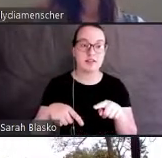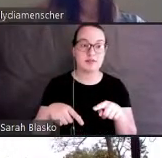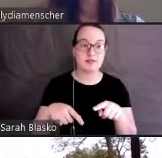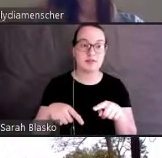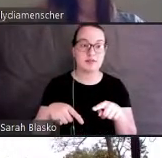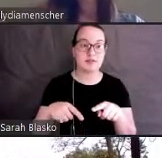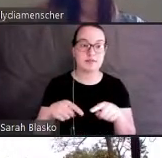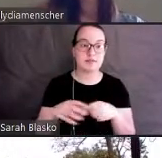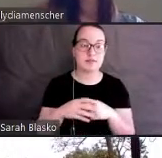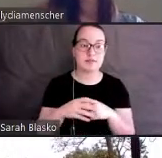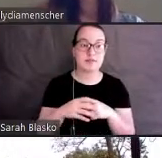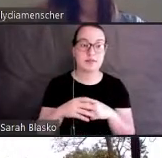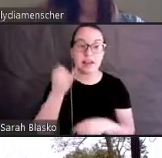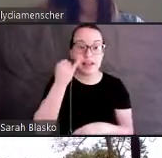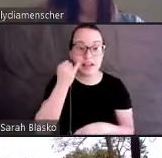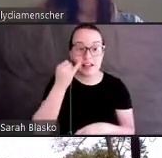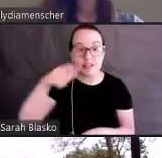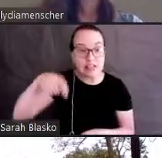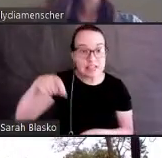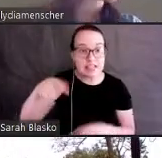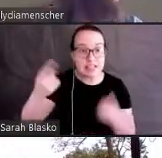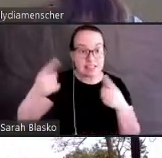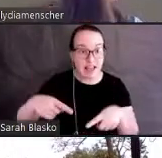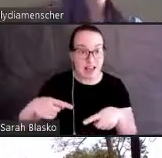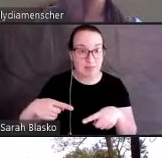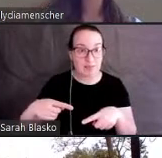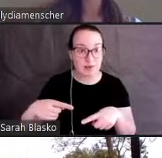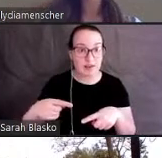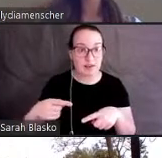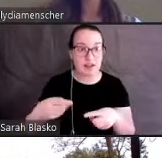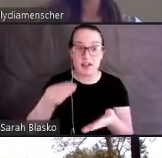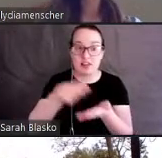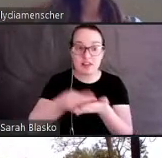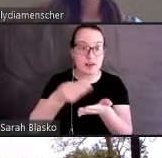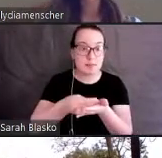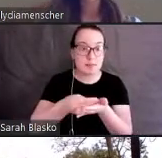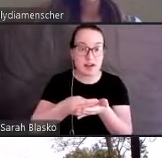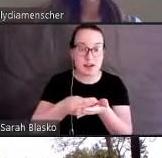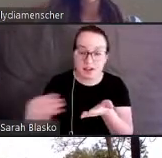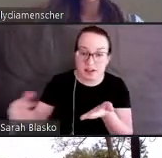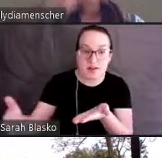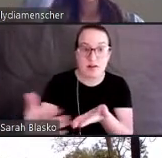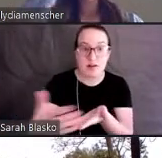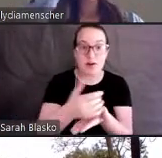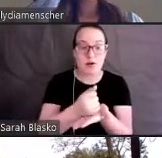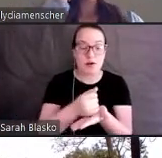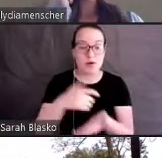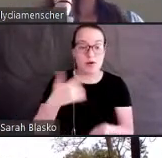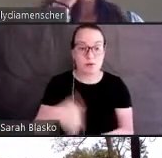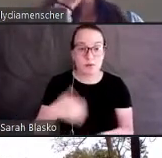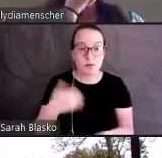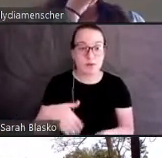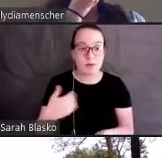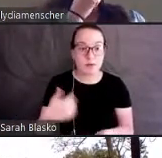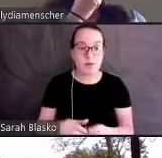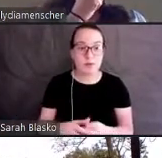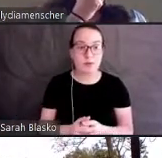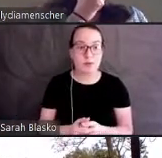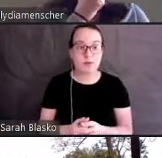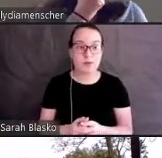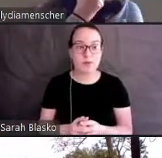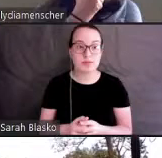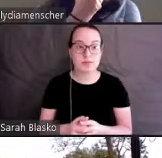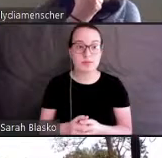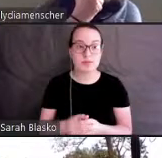came up, the amount of money that was immediately raised to meet them, everything from benevolence